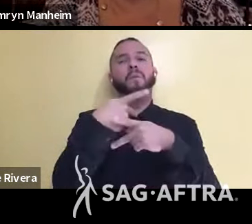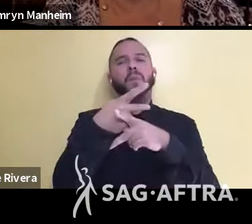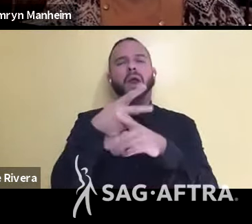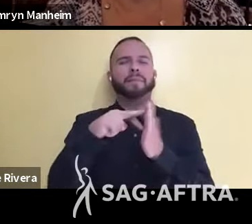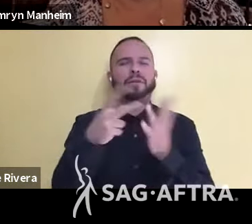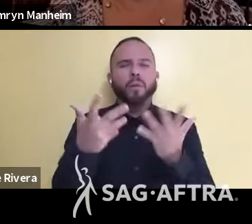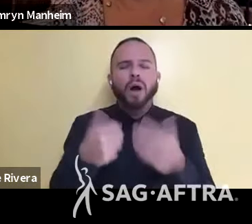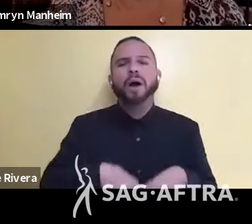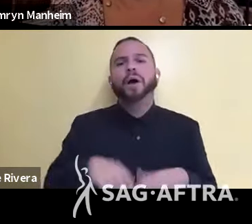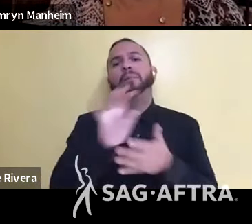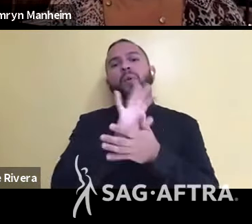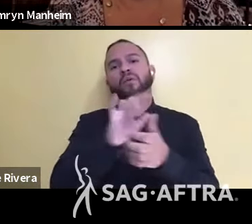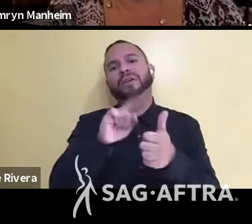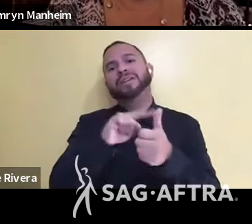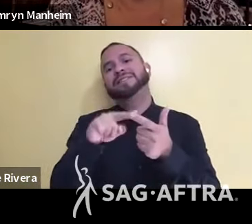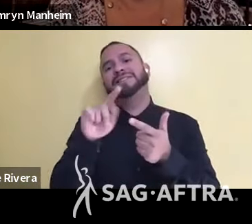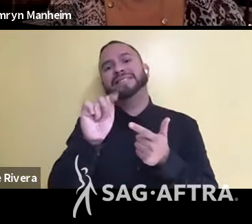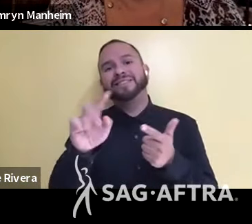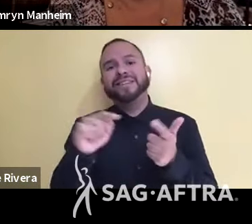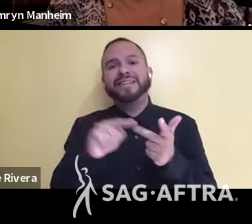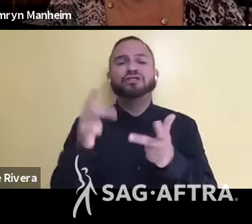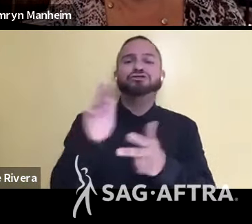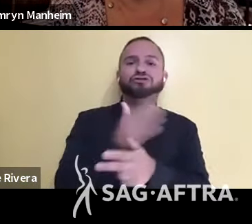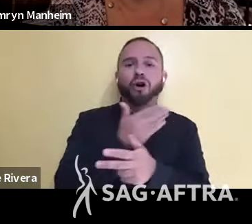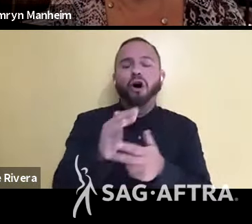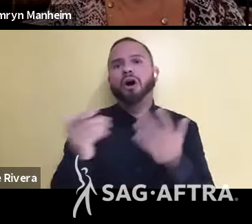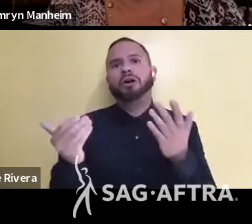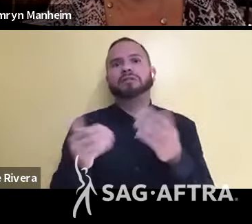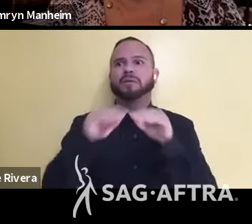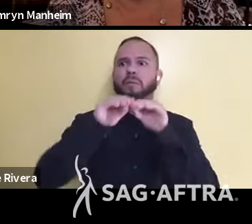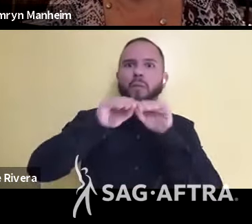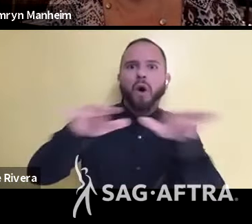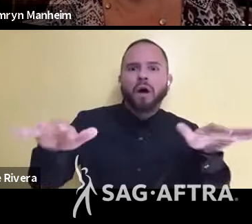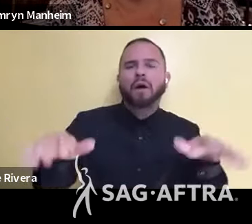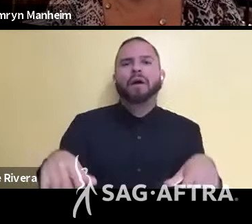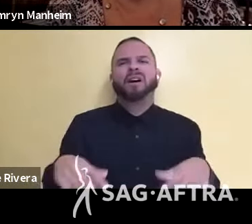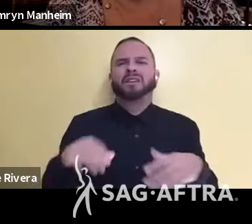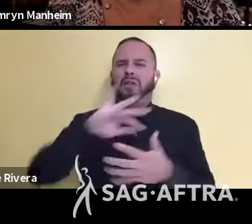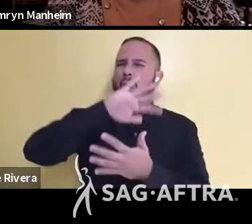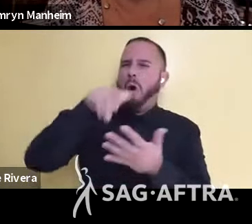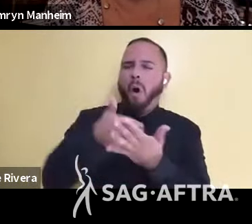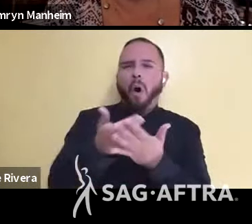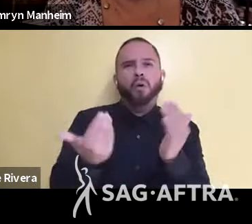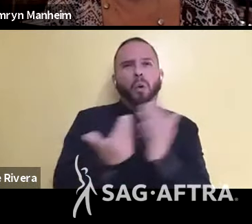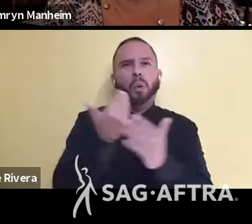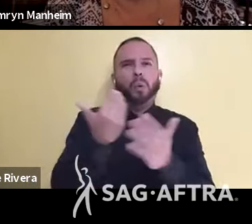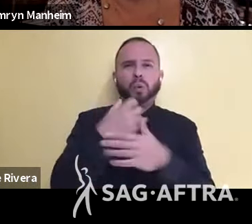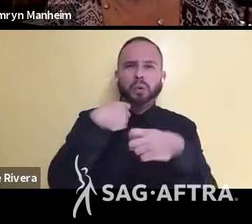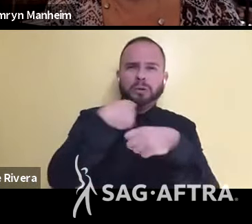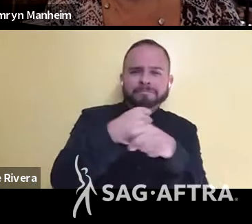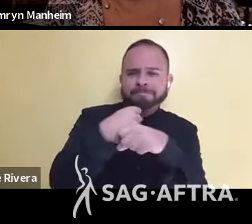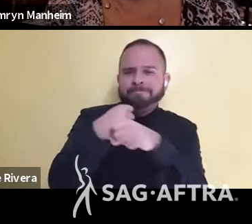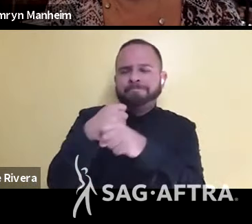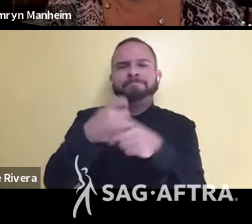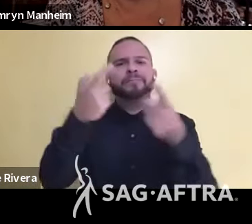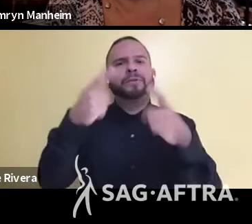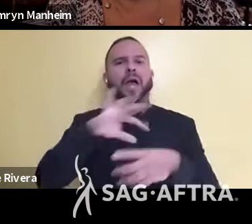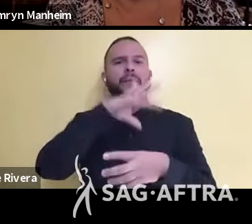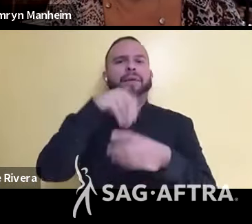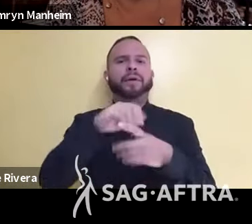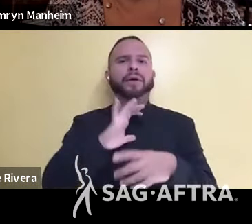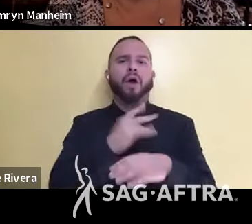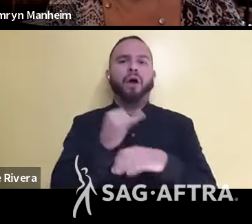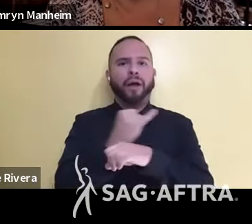movies, television, songs, new broadcasts, all of the different kind of new content that is being created in our industry.